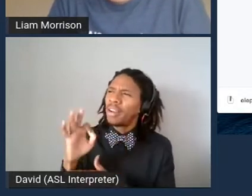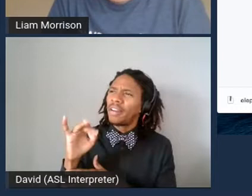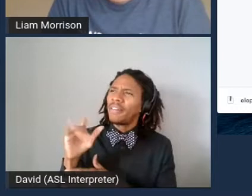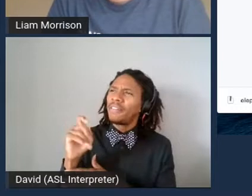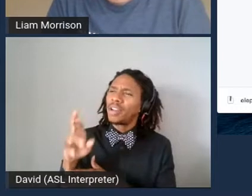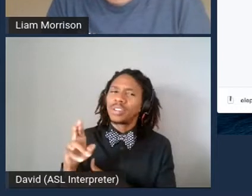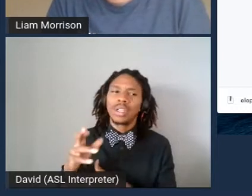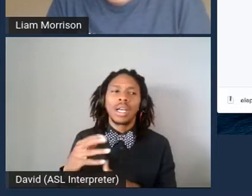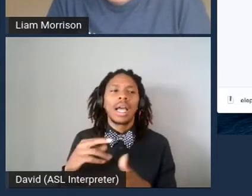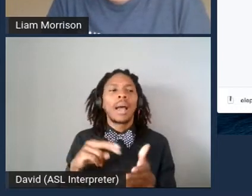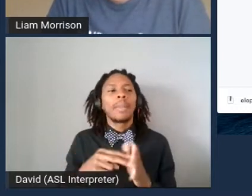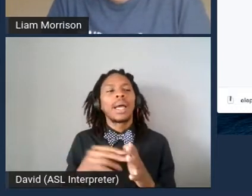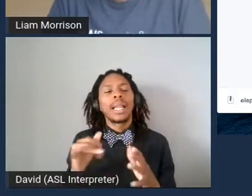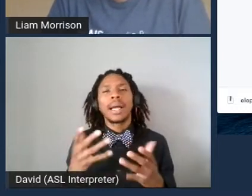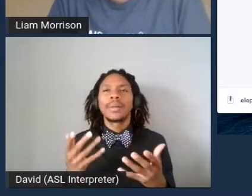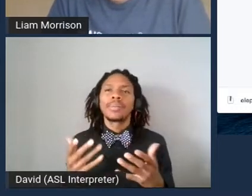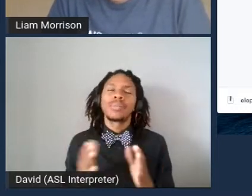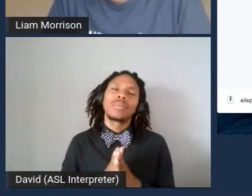guess maybe if,